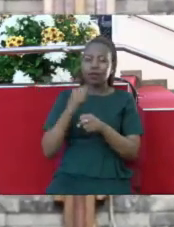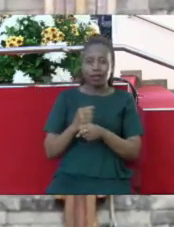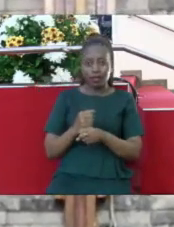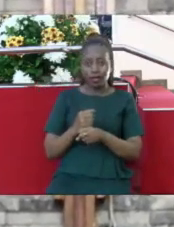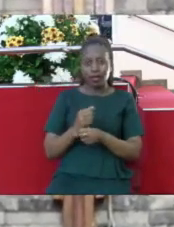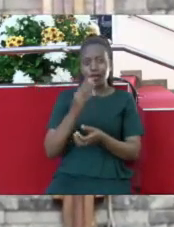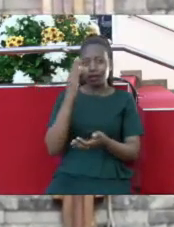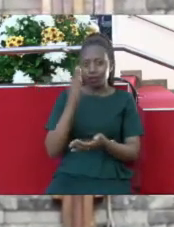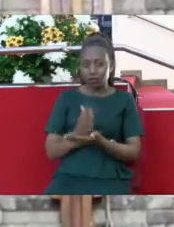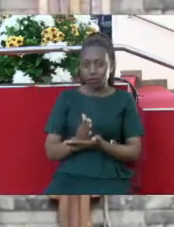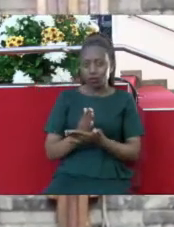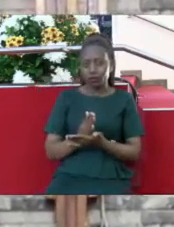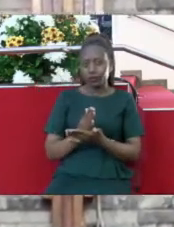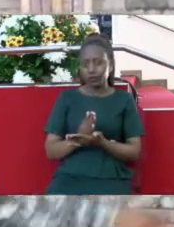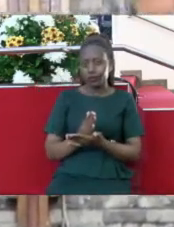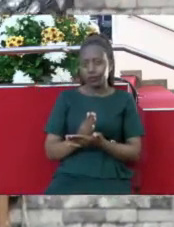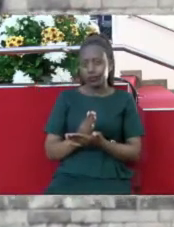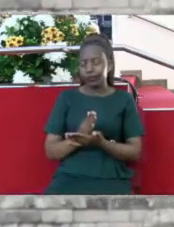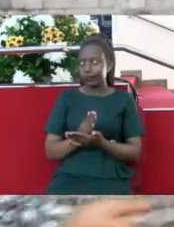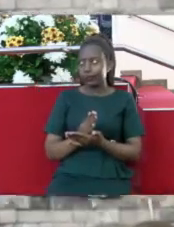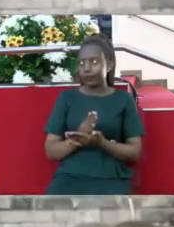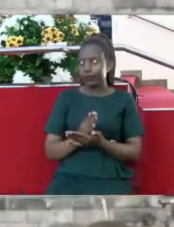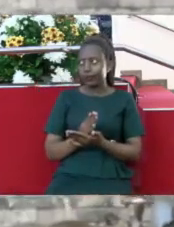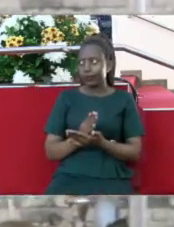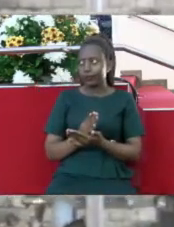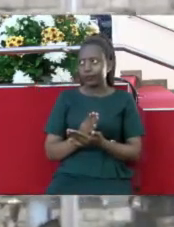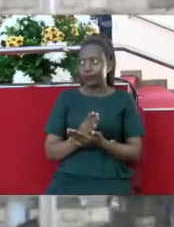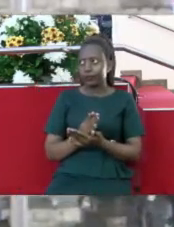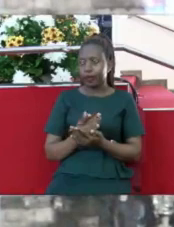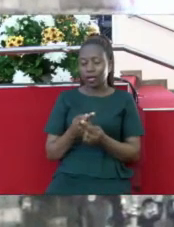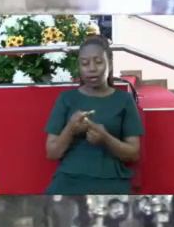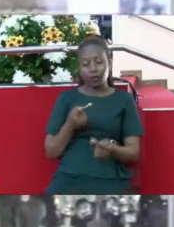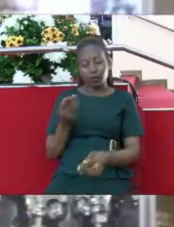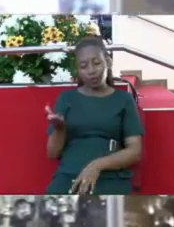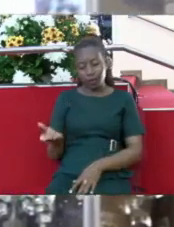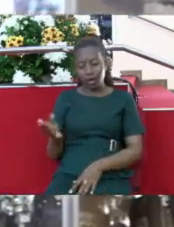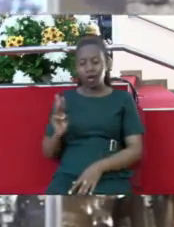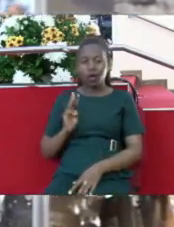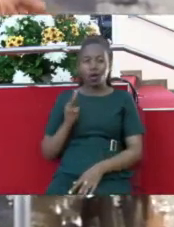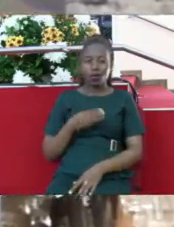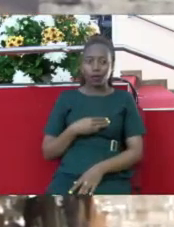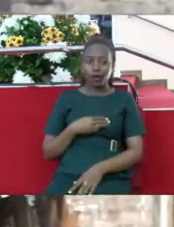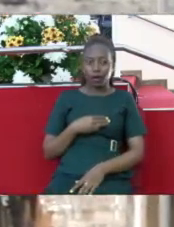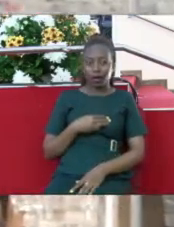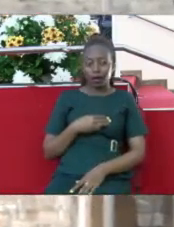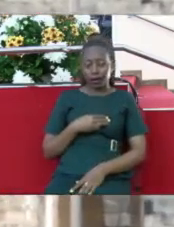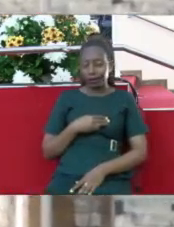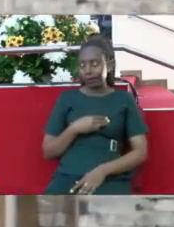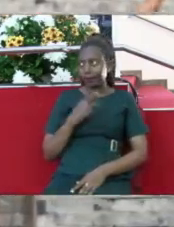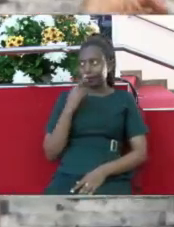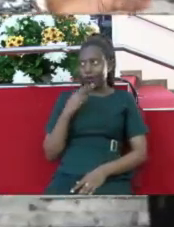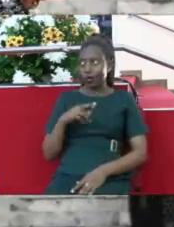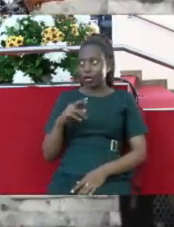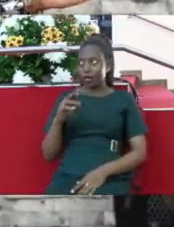kwamba yale yote ambayo Mungu ametutendea ni kweli. From that point on we are justified. Kutoka hapo tunakuwa tumewekwa tumefanyika haki.